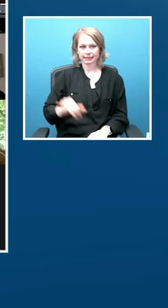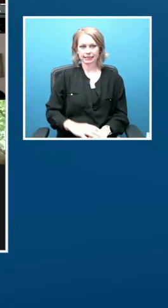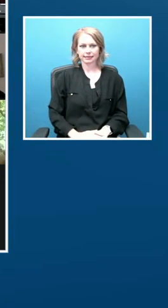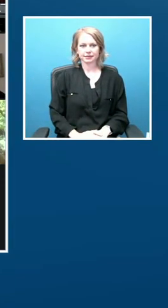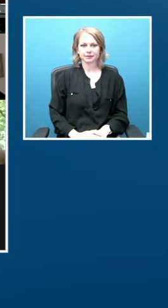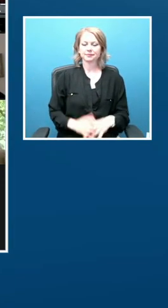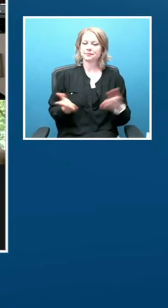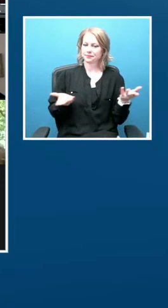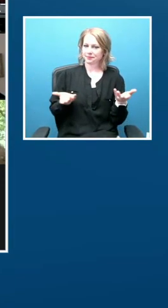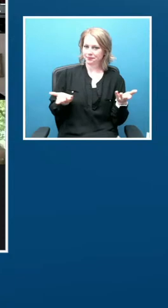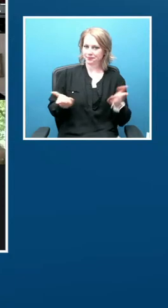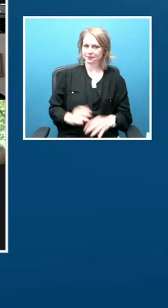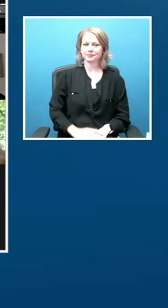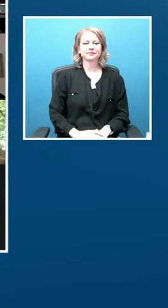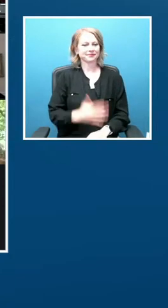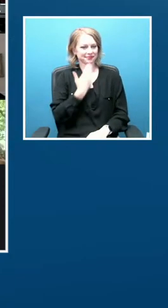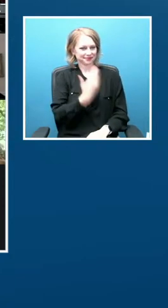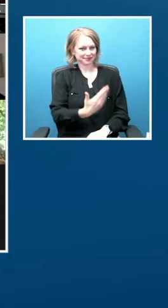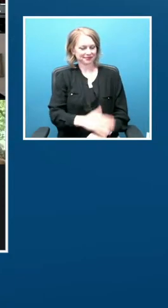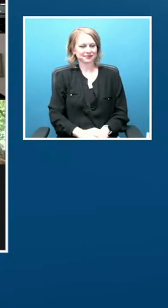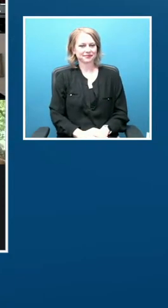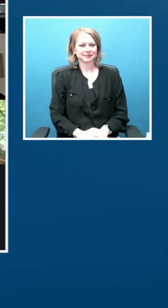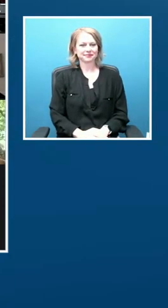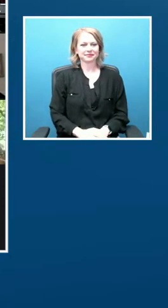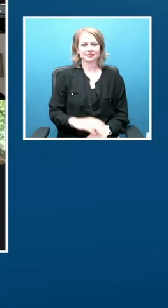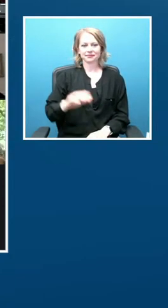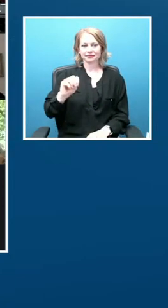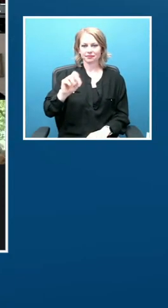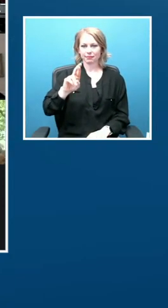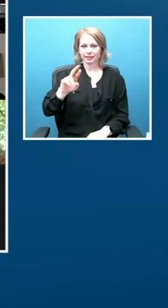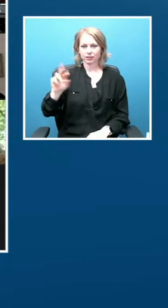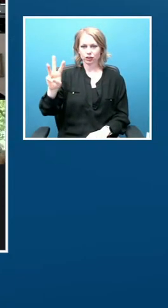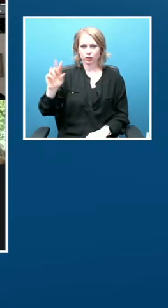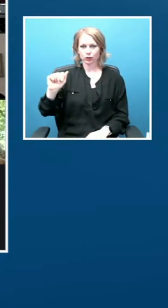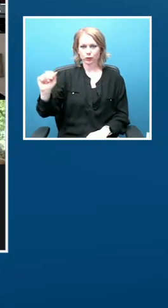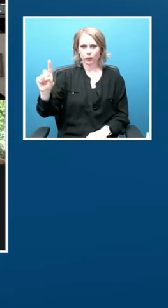Present. Thank you. Mr. Wade?